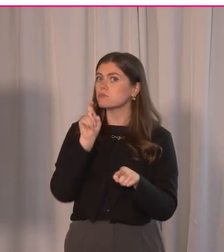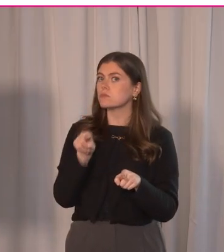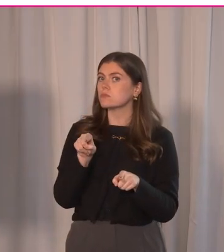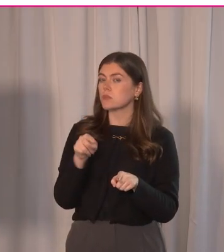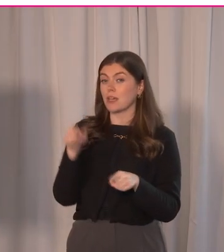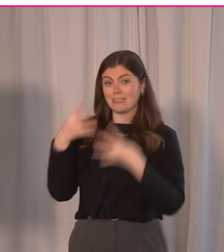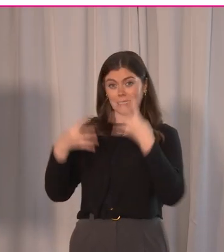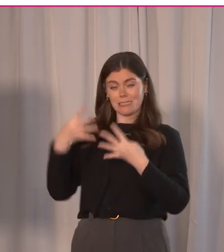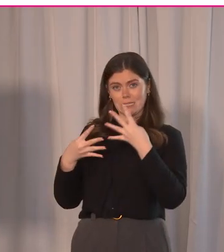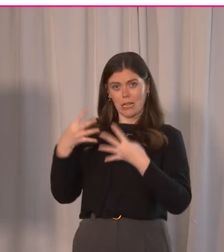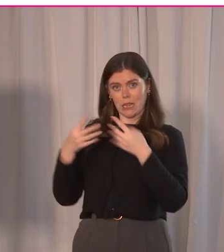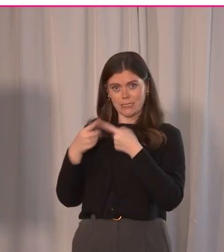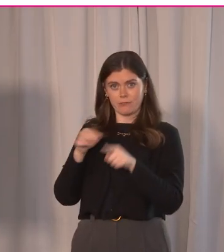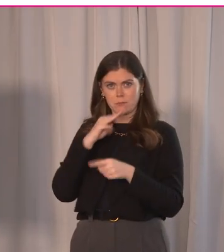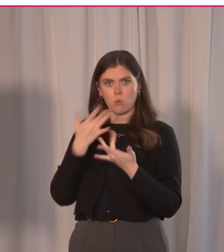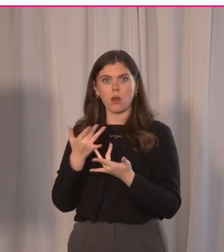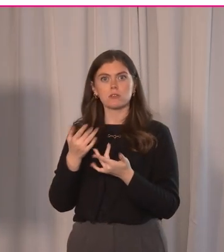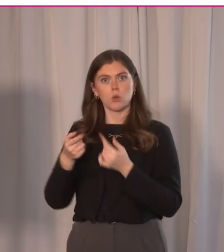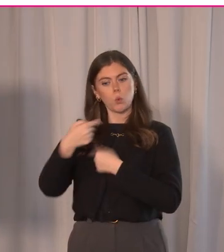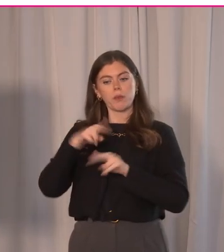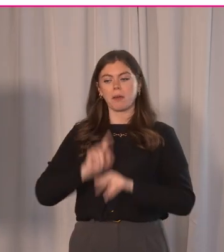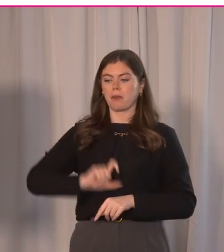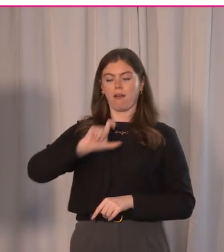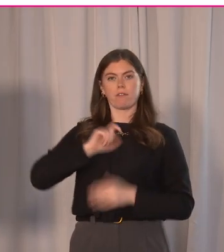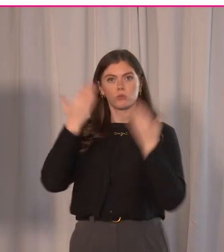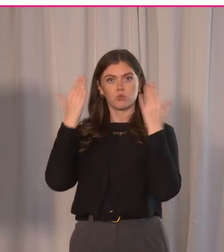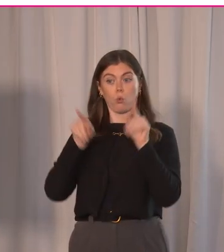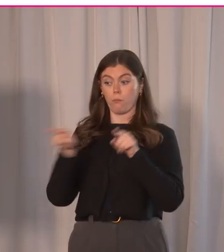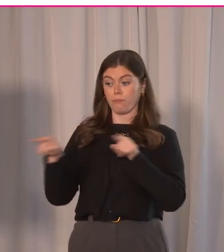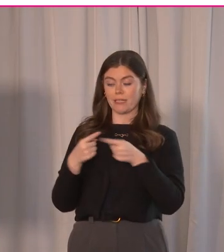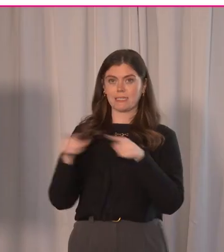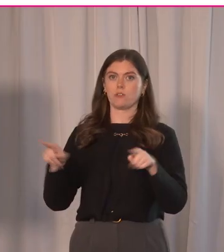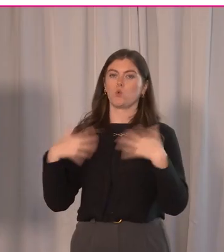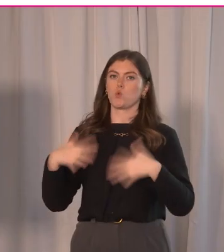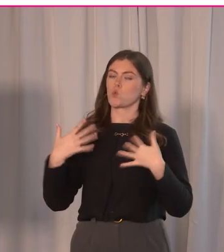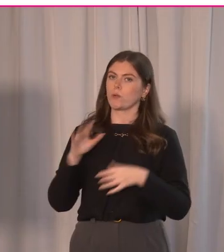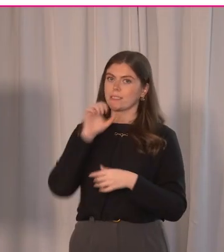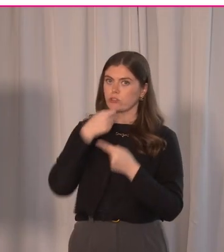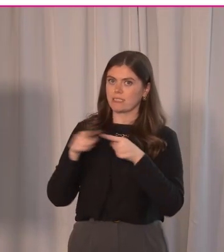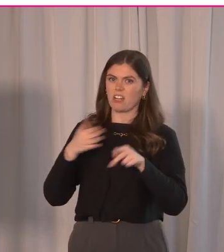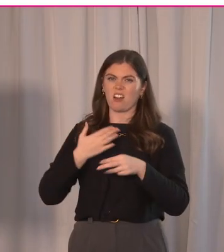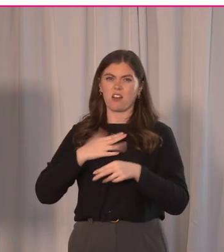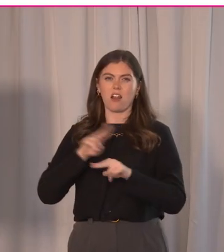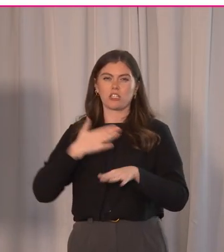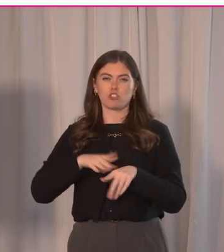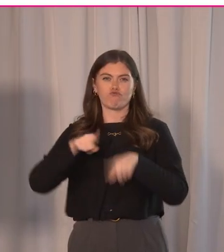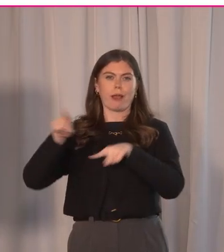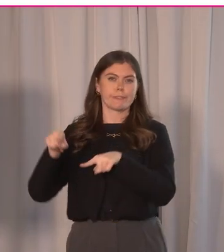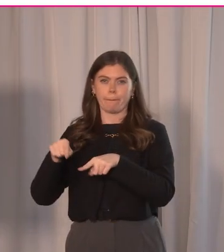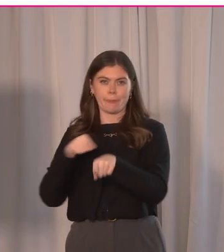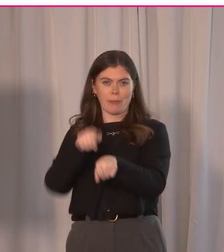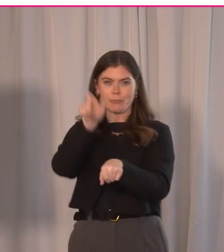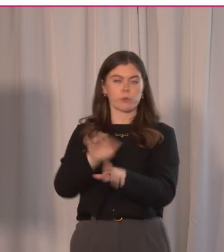it means that we can be fairly confident that the differences are real differences and not random differences. There's